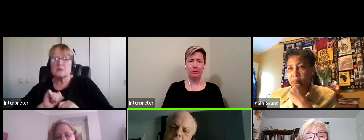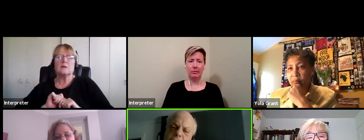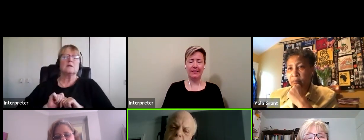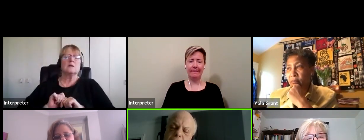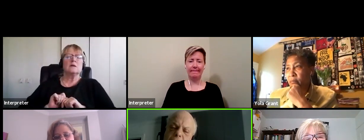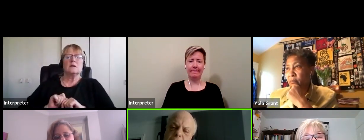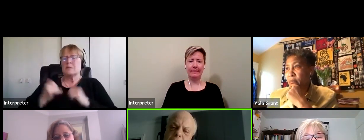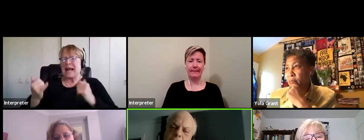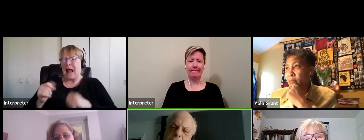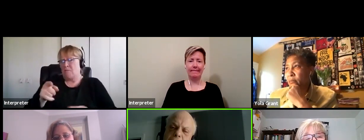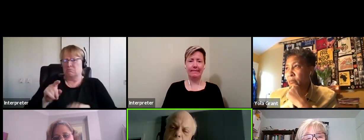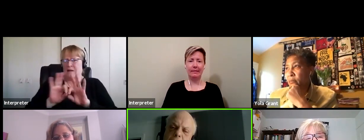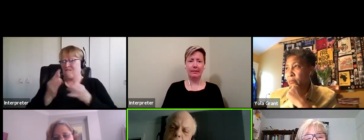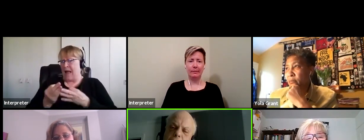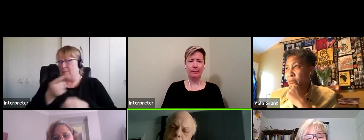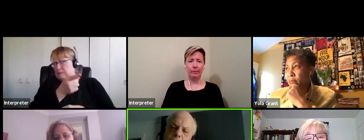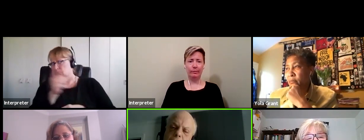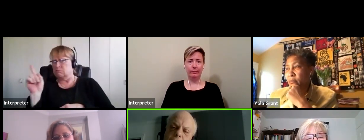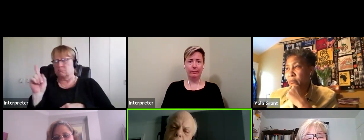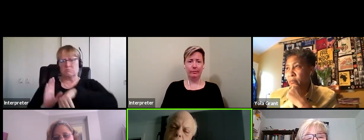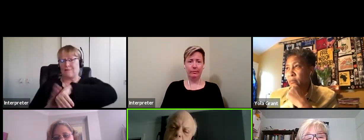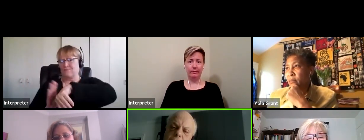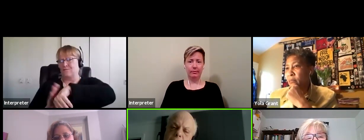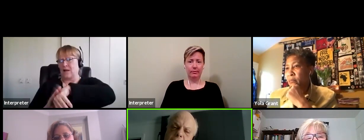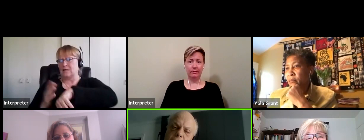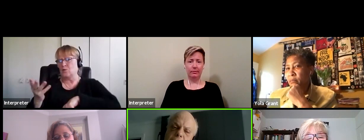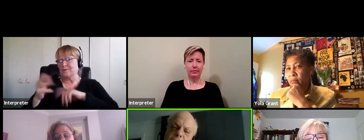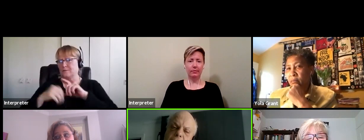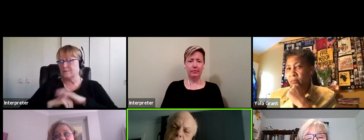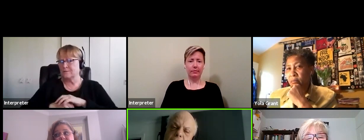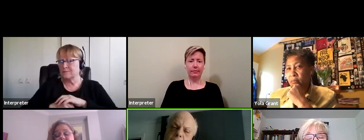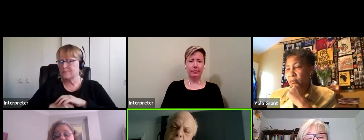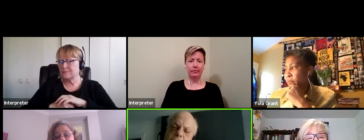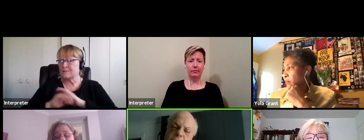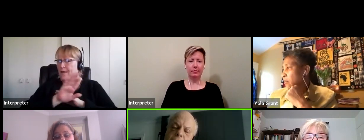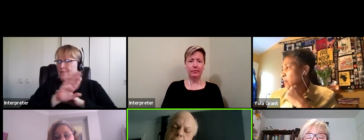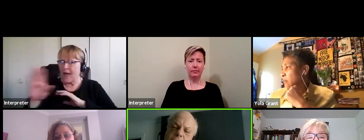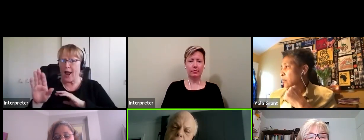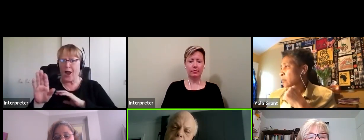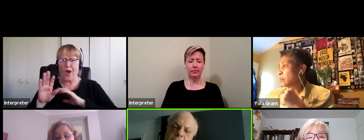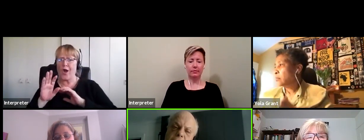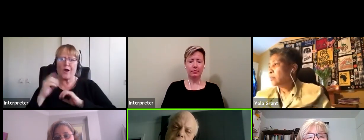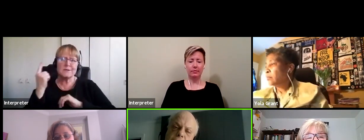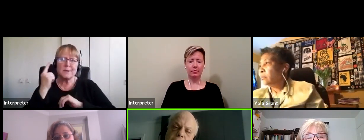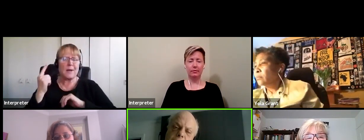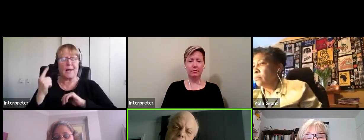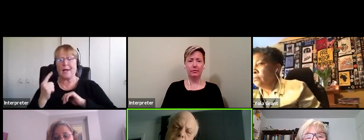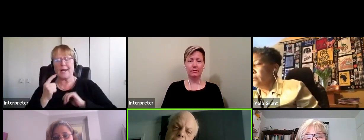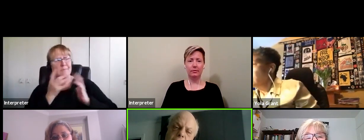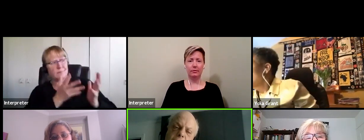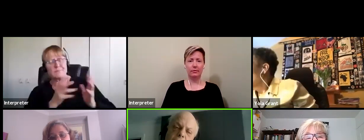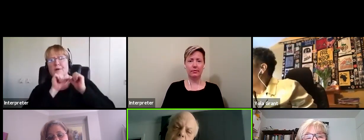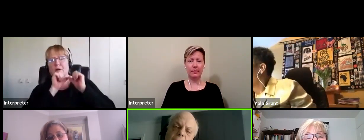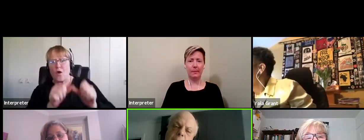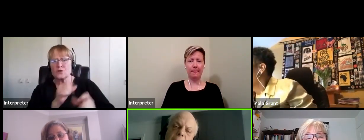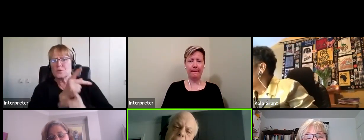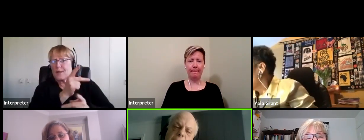What's your advice to family members of people who are in long-term care facilities? What should they do to make sure these decisions aren't made without